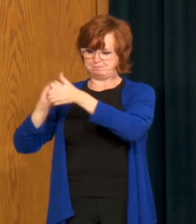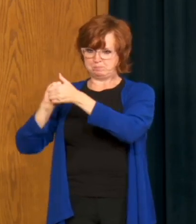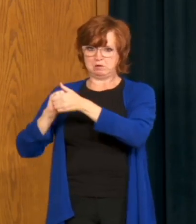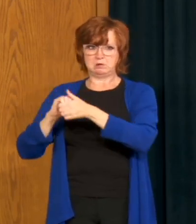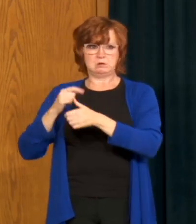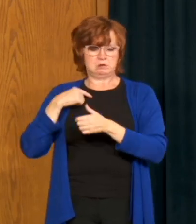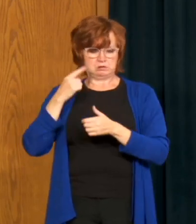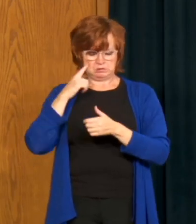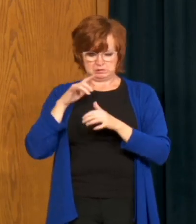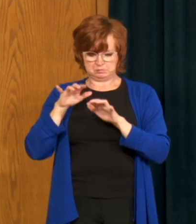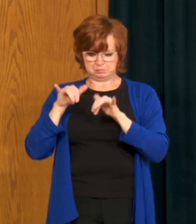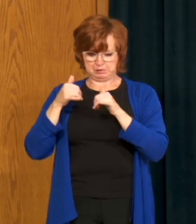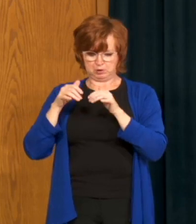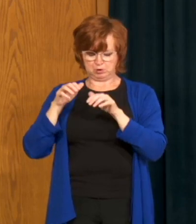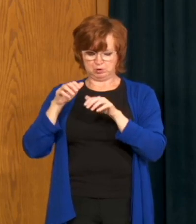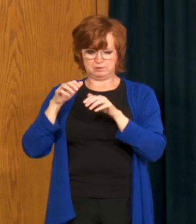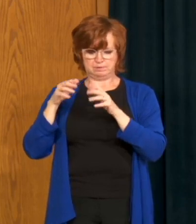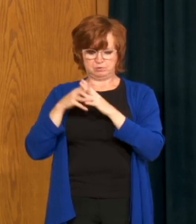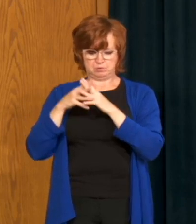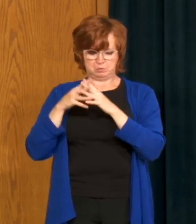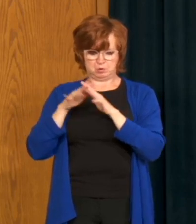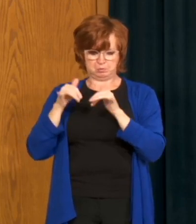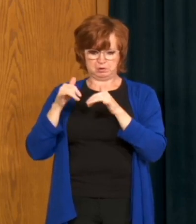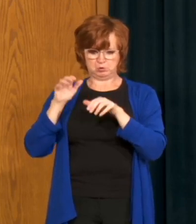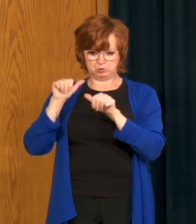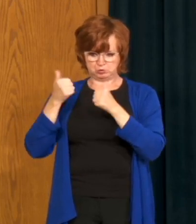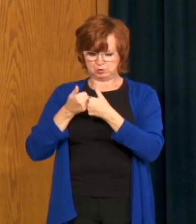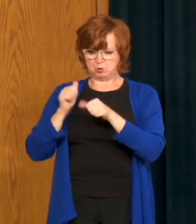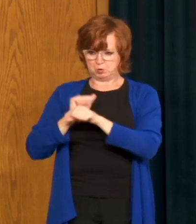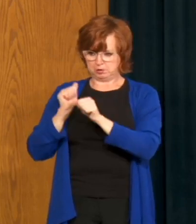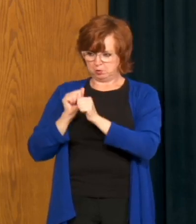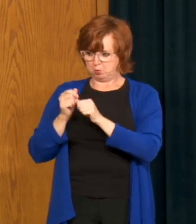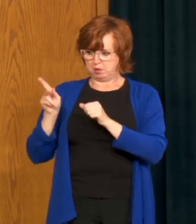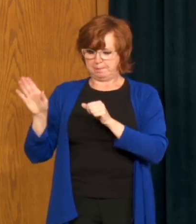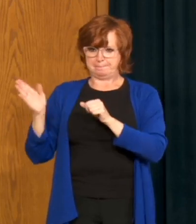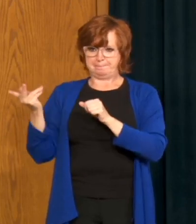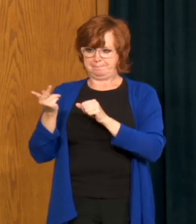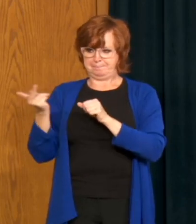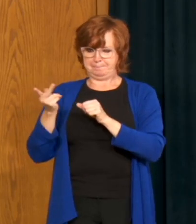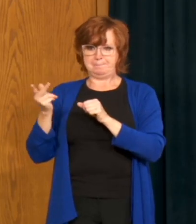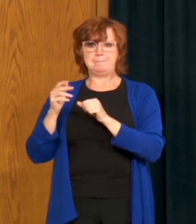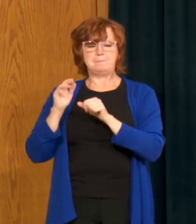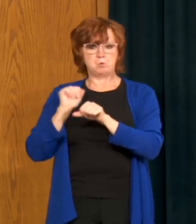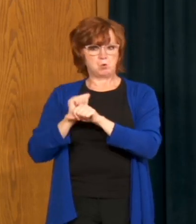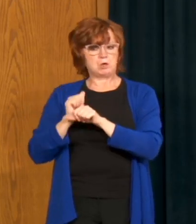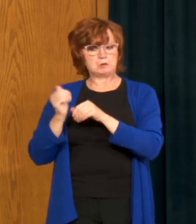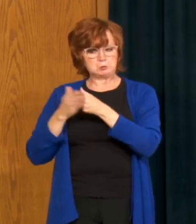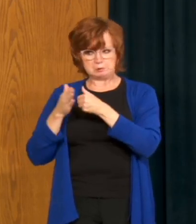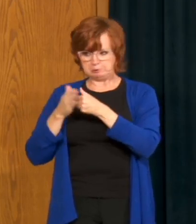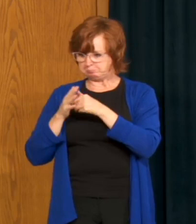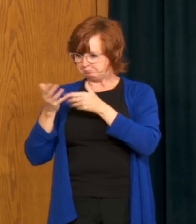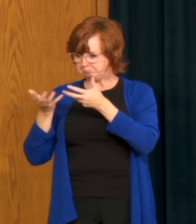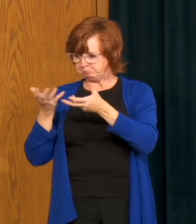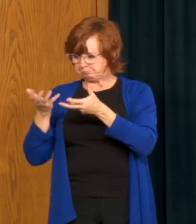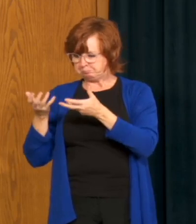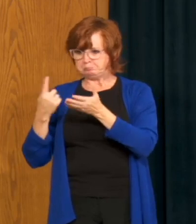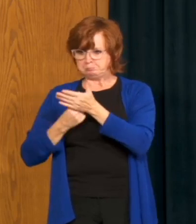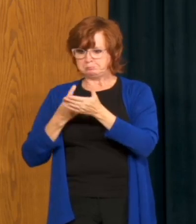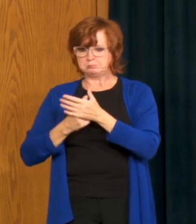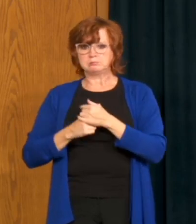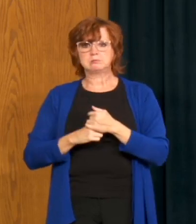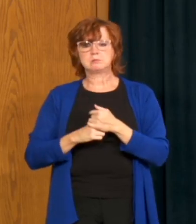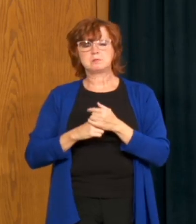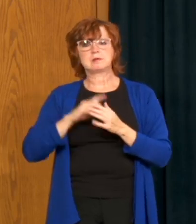the Players Association as well has been working closely through the CFL with the federal government. And the federal government ultimately has